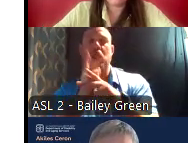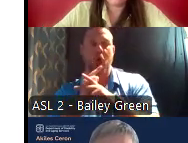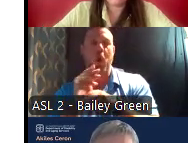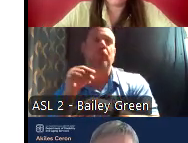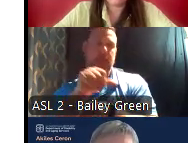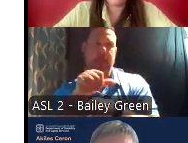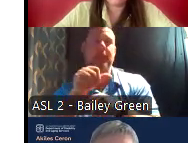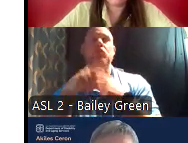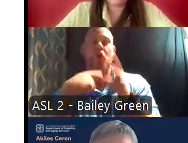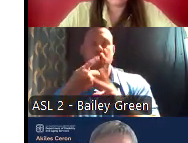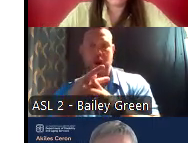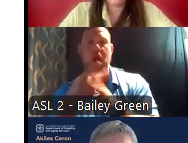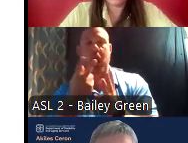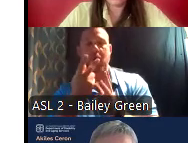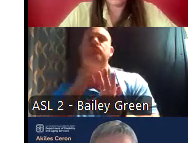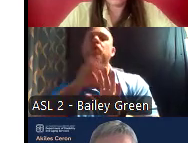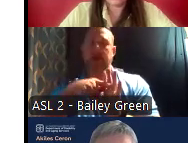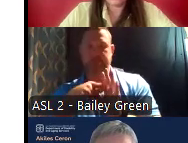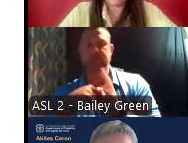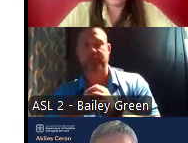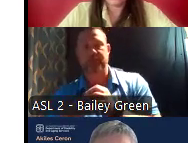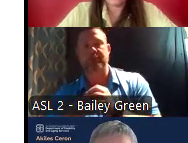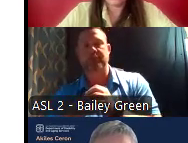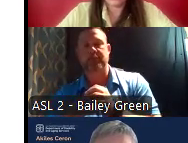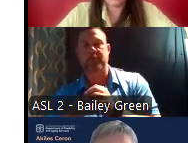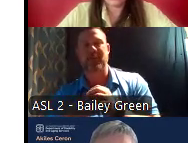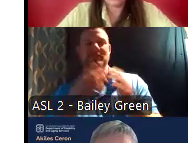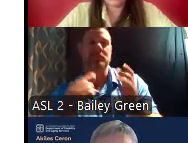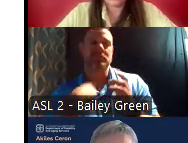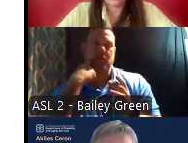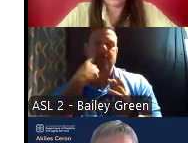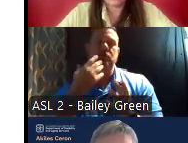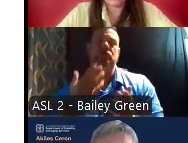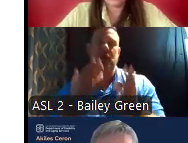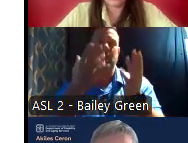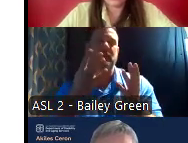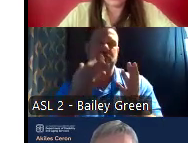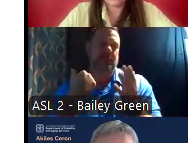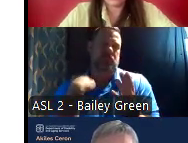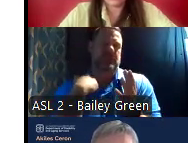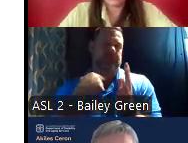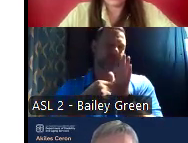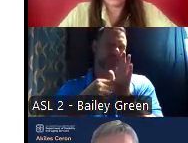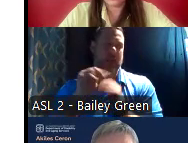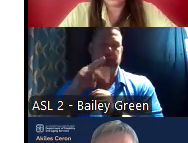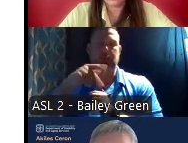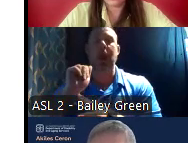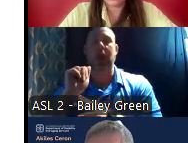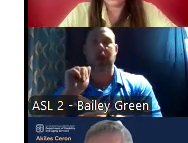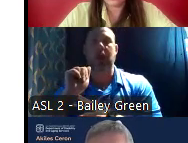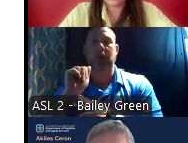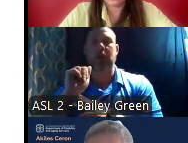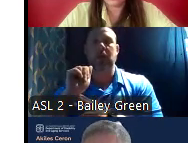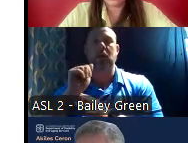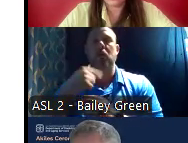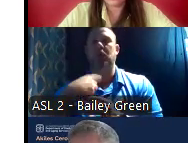So this kind of follows some of our previous recommendations from the previous iteration of the MPA. We have